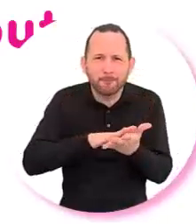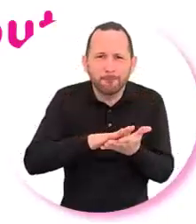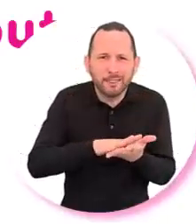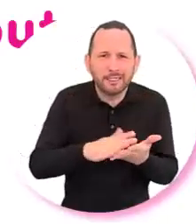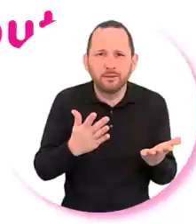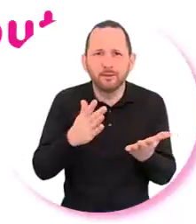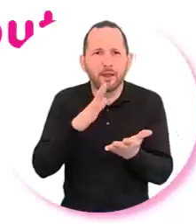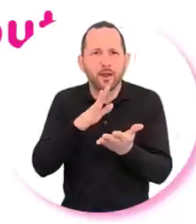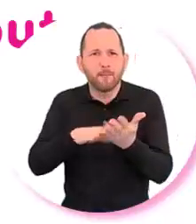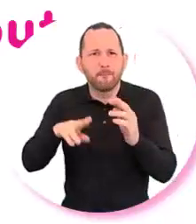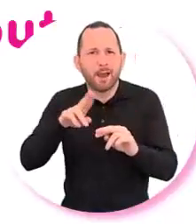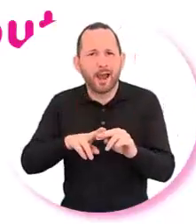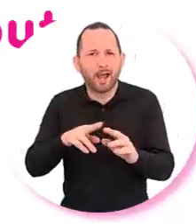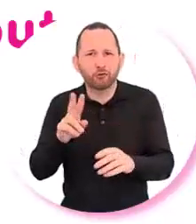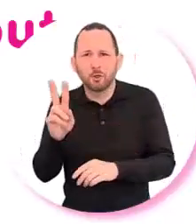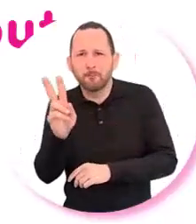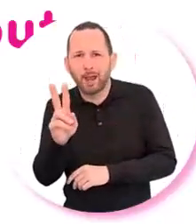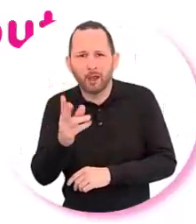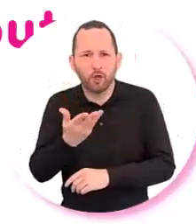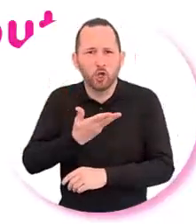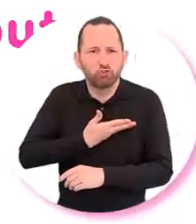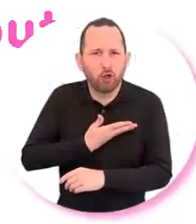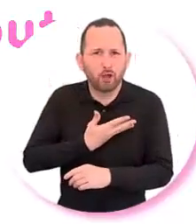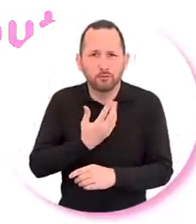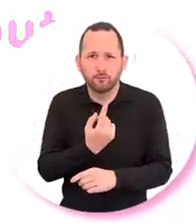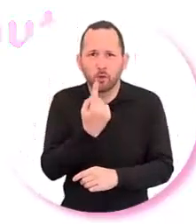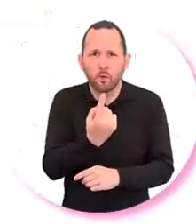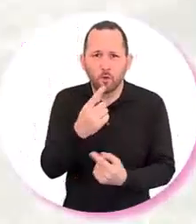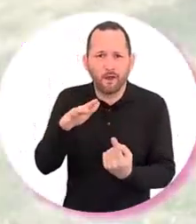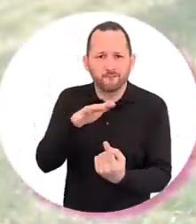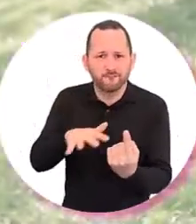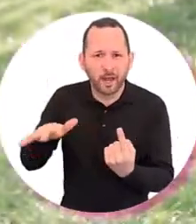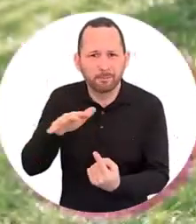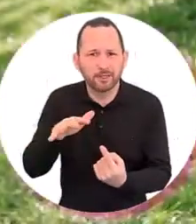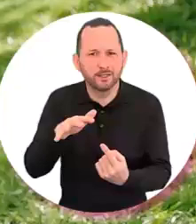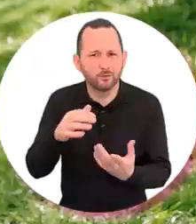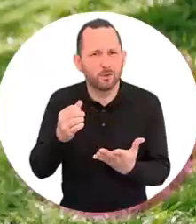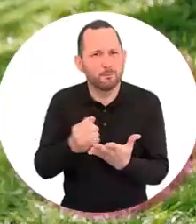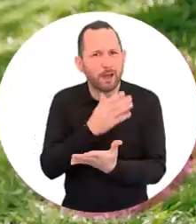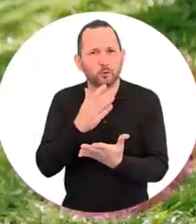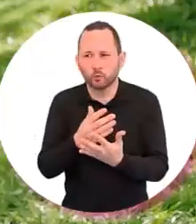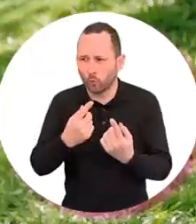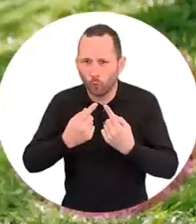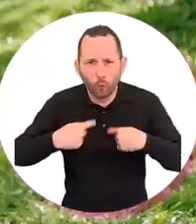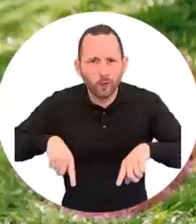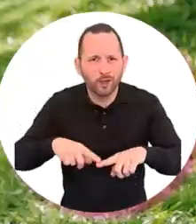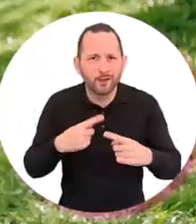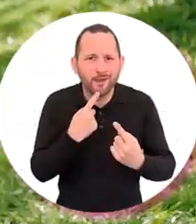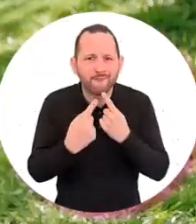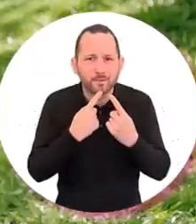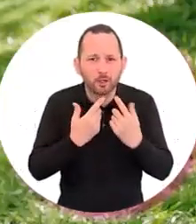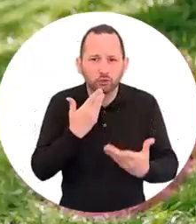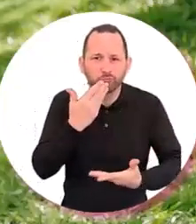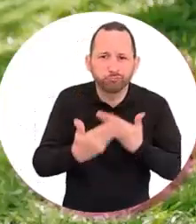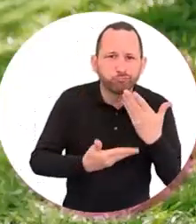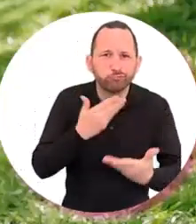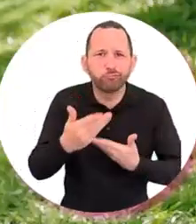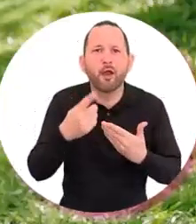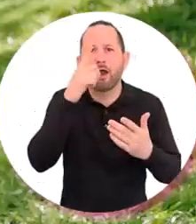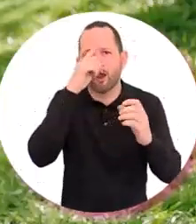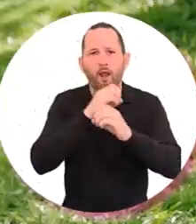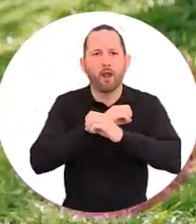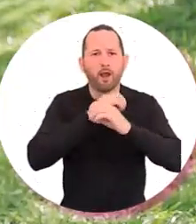rights, and can make decisions that feel right for you and your family. It's about ensuring you have all the information you need to move forward